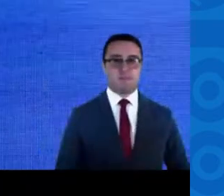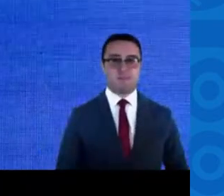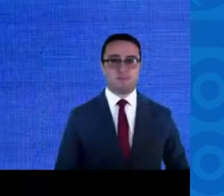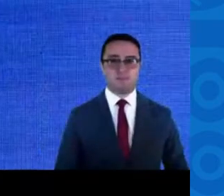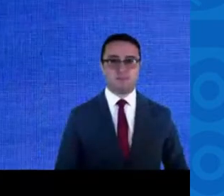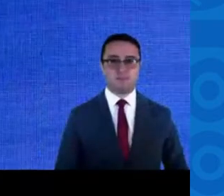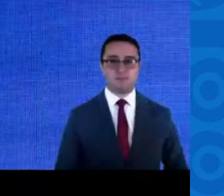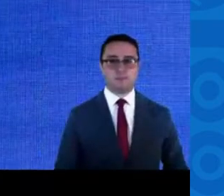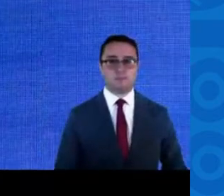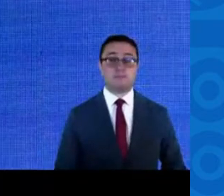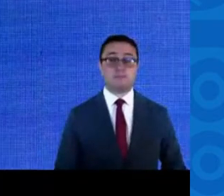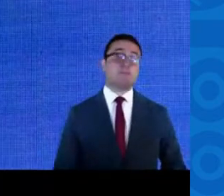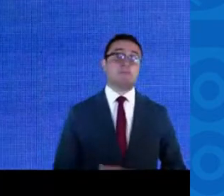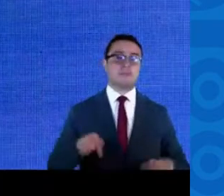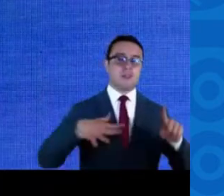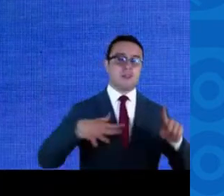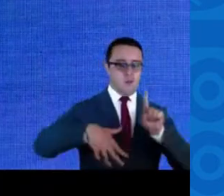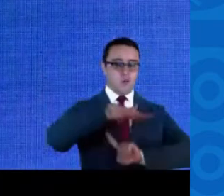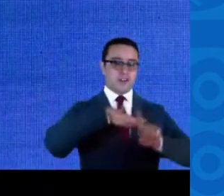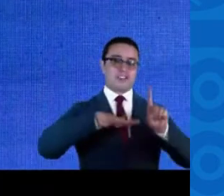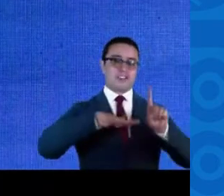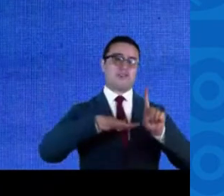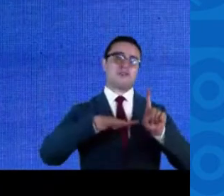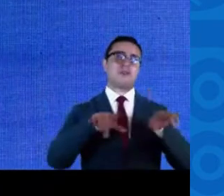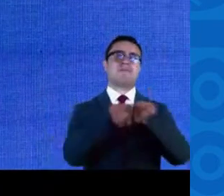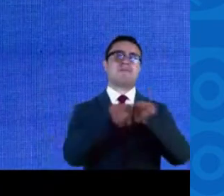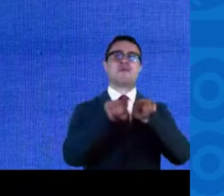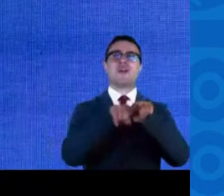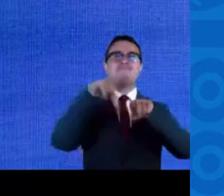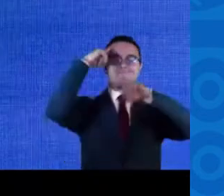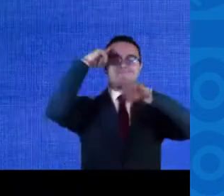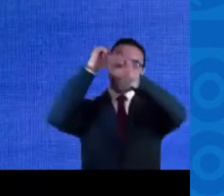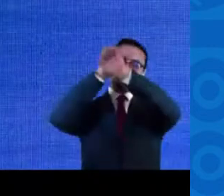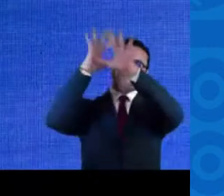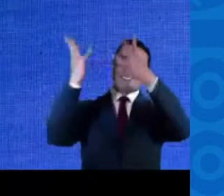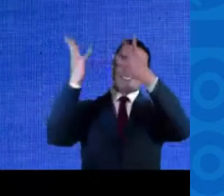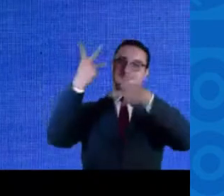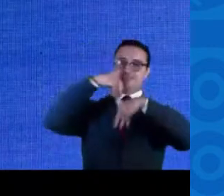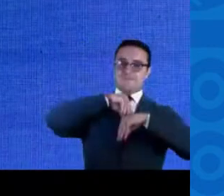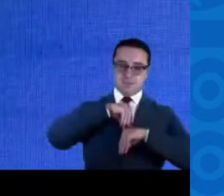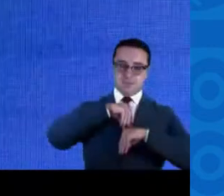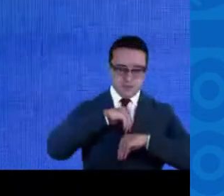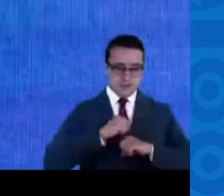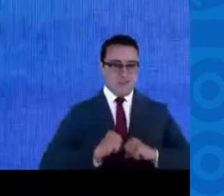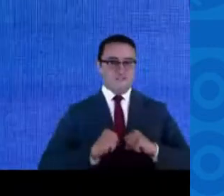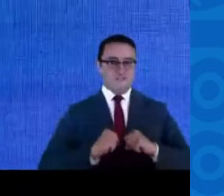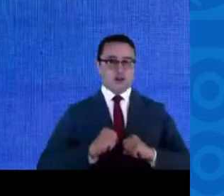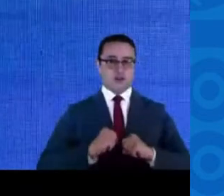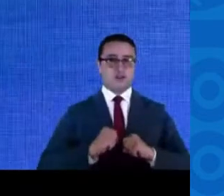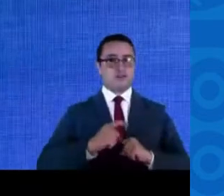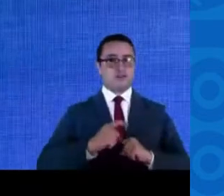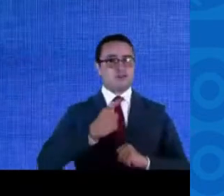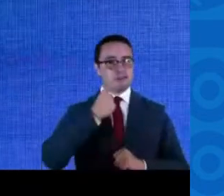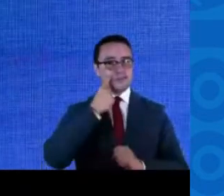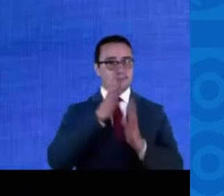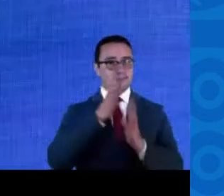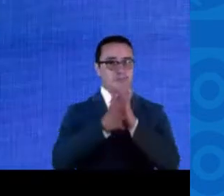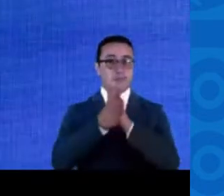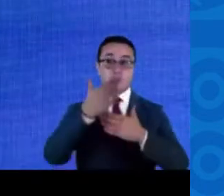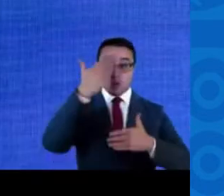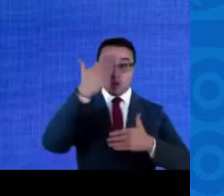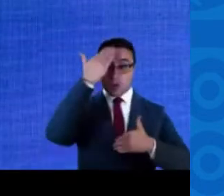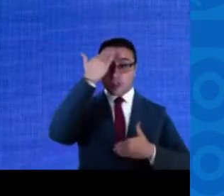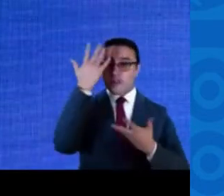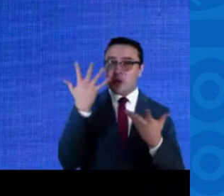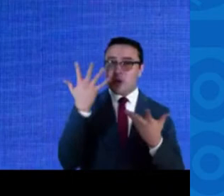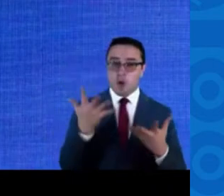beyond a context that might be romantic when I talk about the nutrition of the soul, to be aware of the